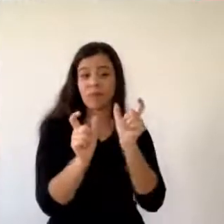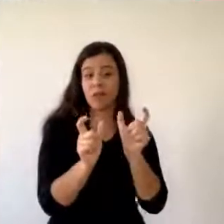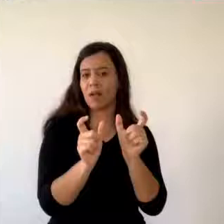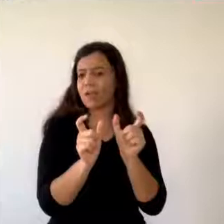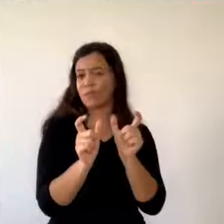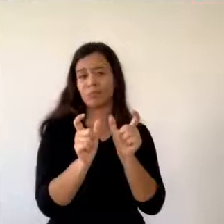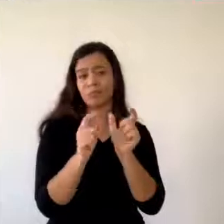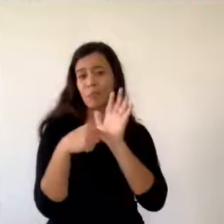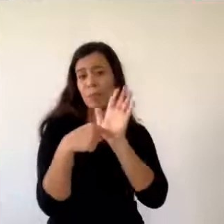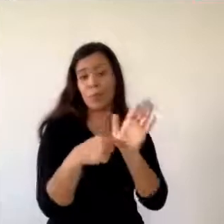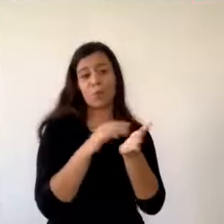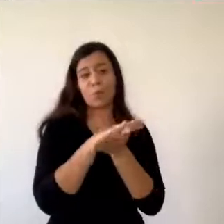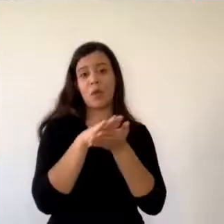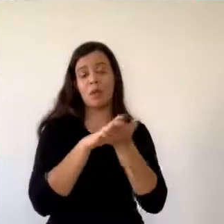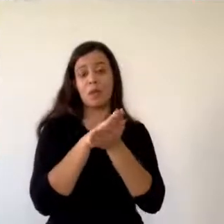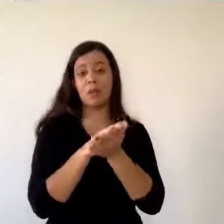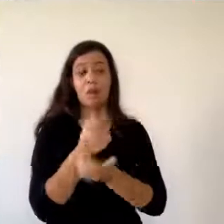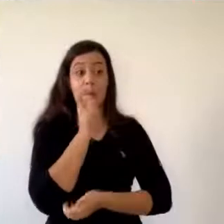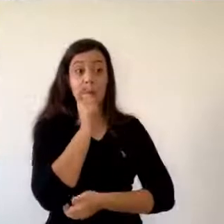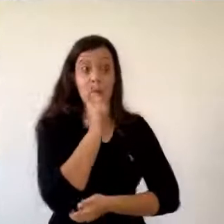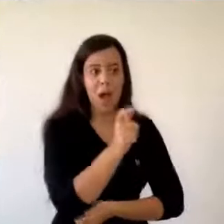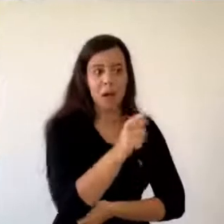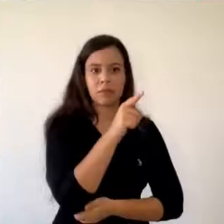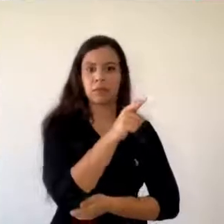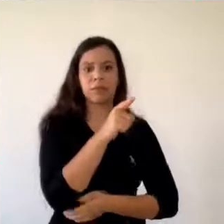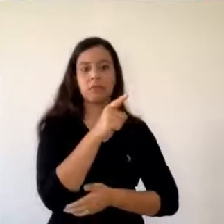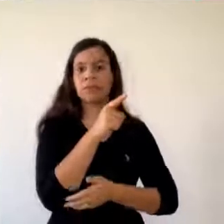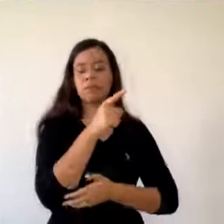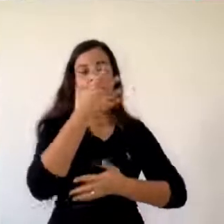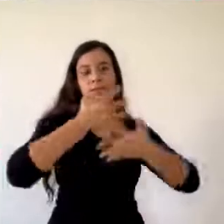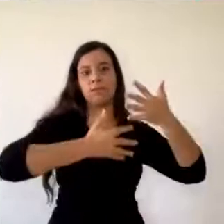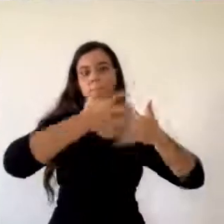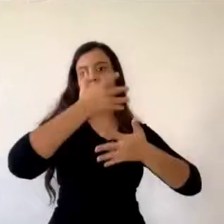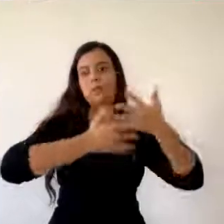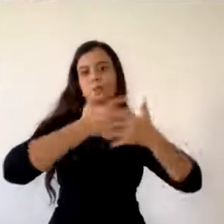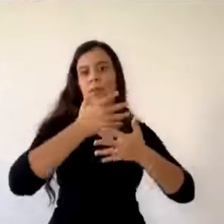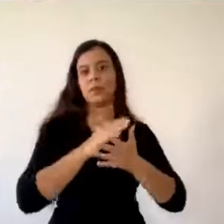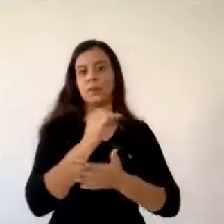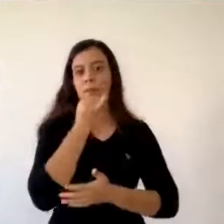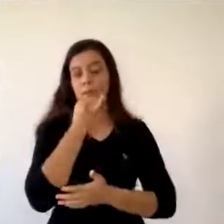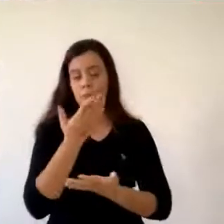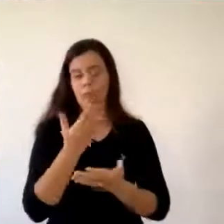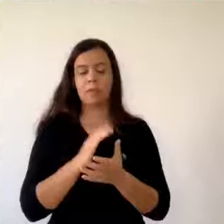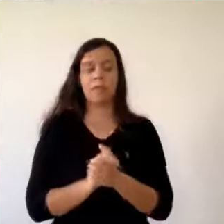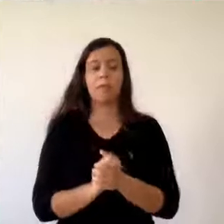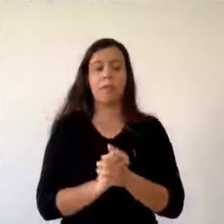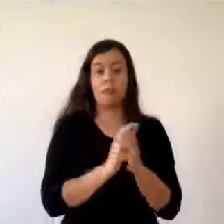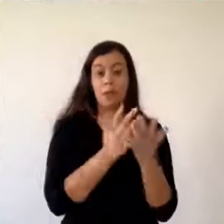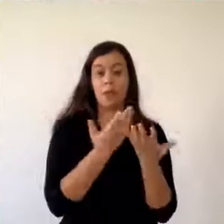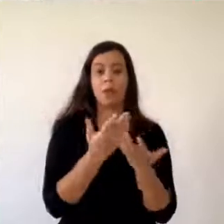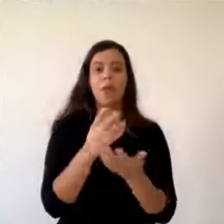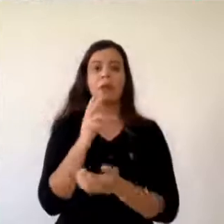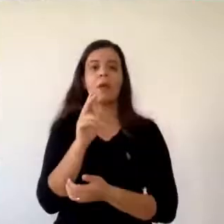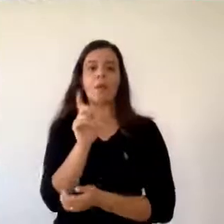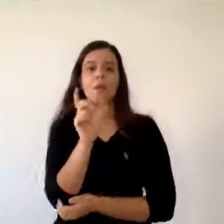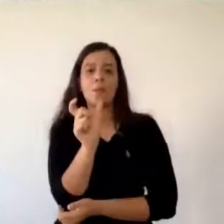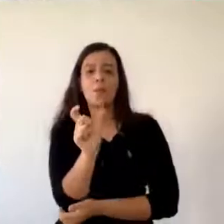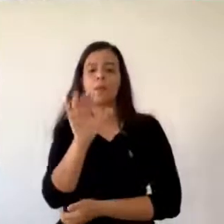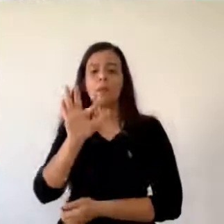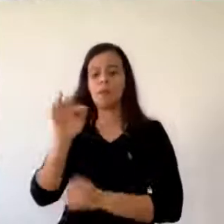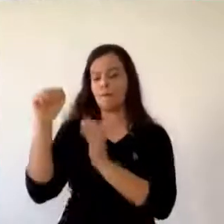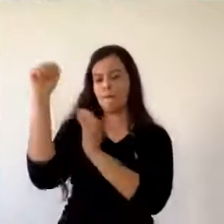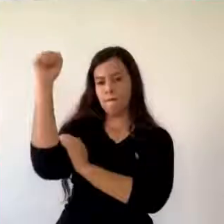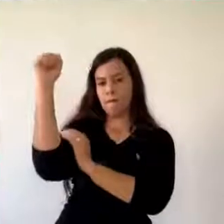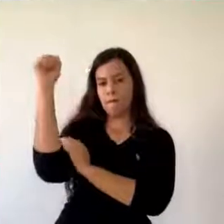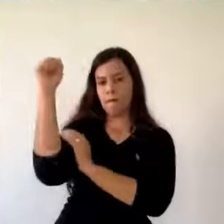And we understood that some words are triggers in terms of an impossibility of dialogue. If